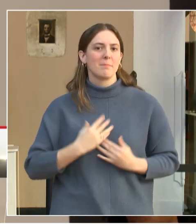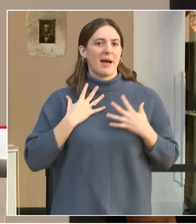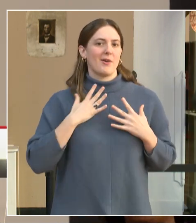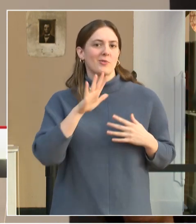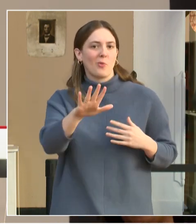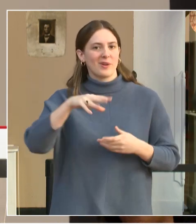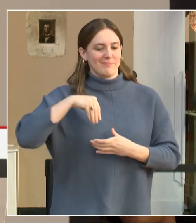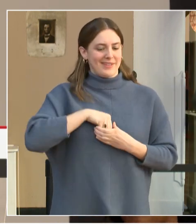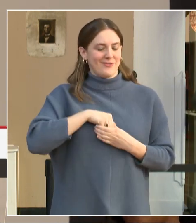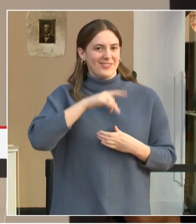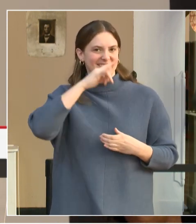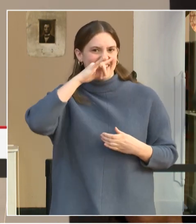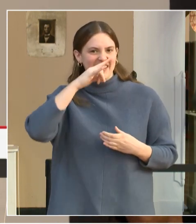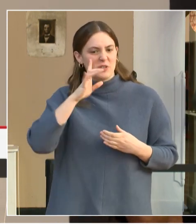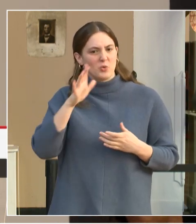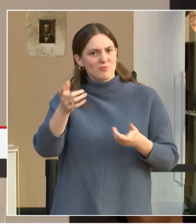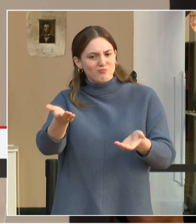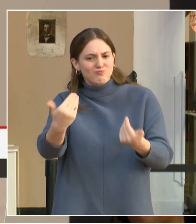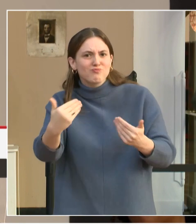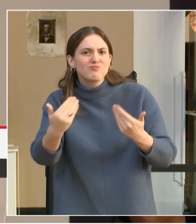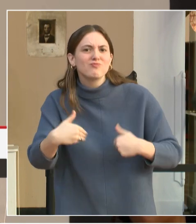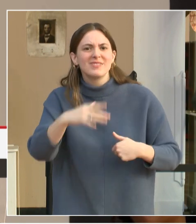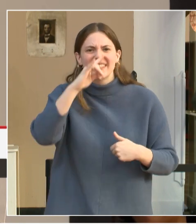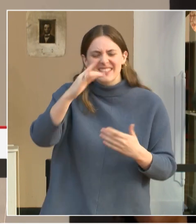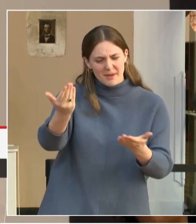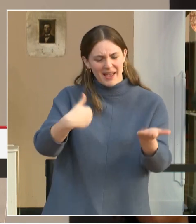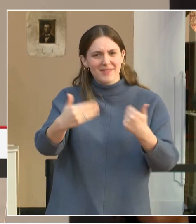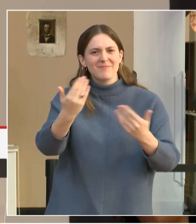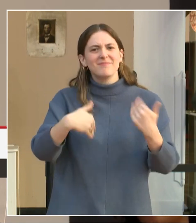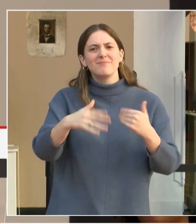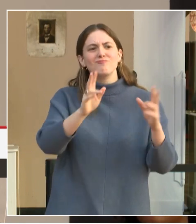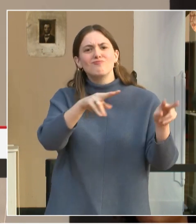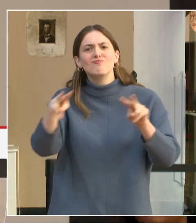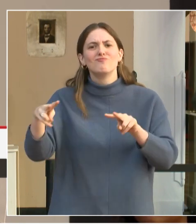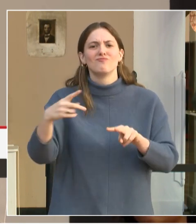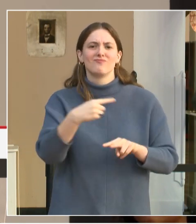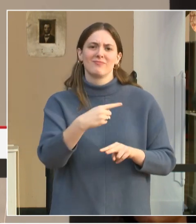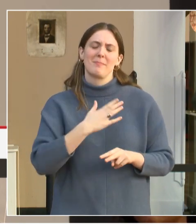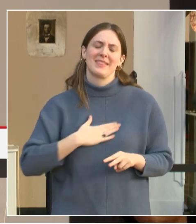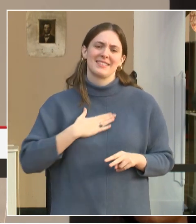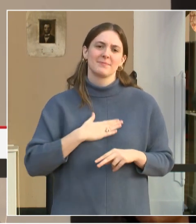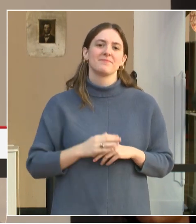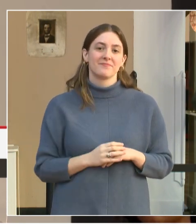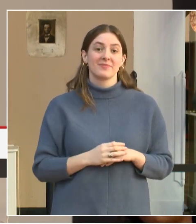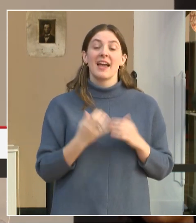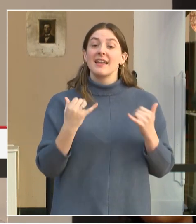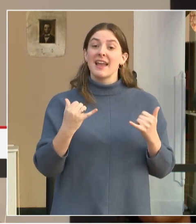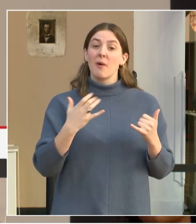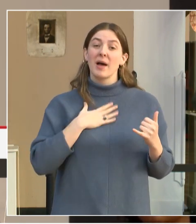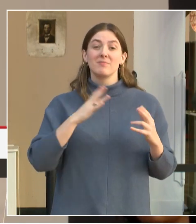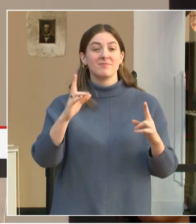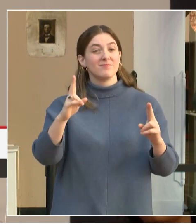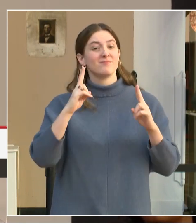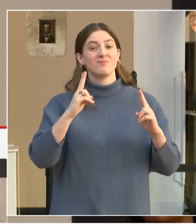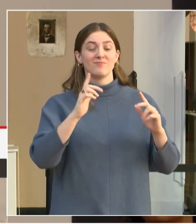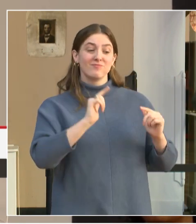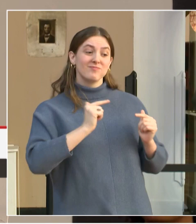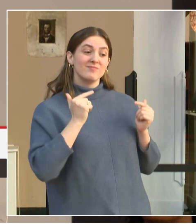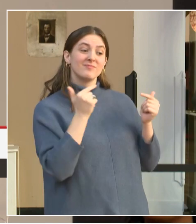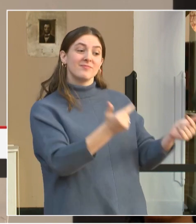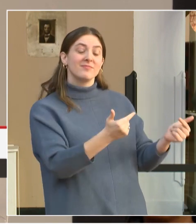know to check it out. And now it is my great privilege and honor to transition. I'm going to